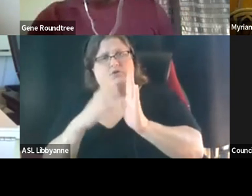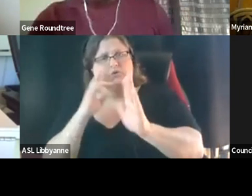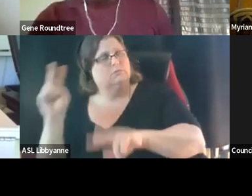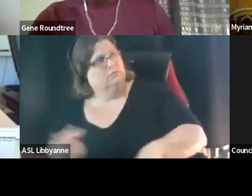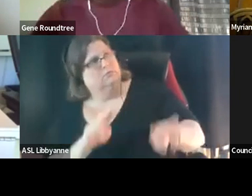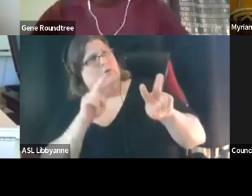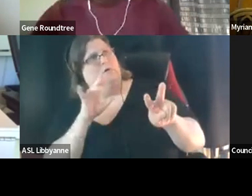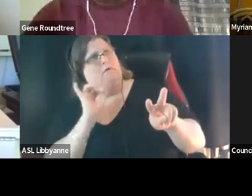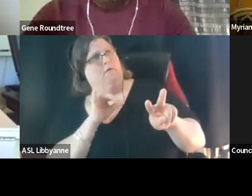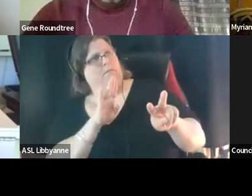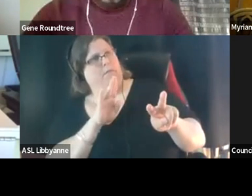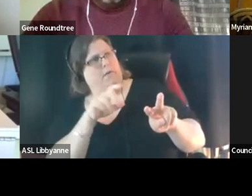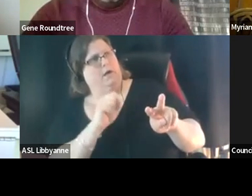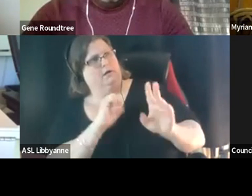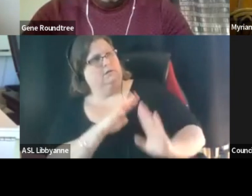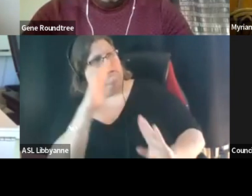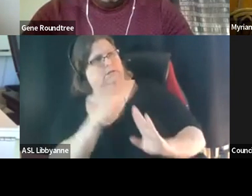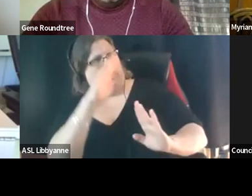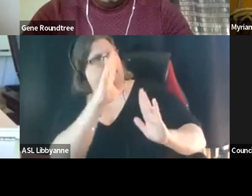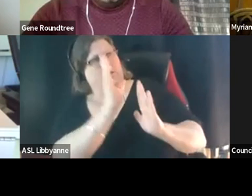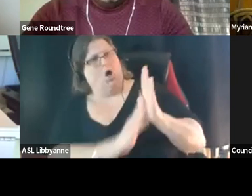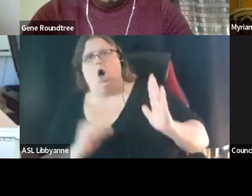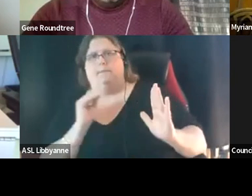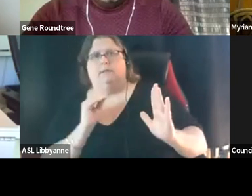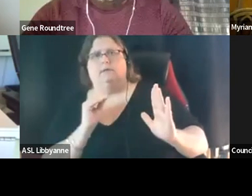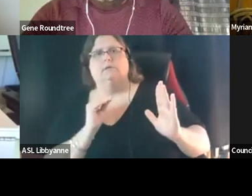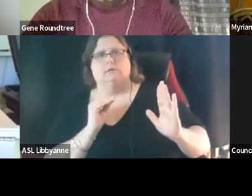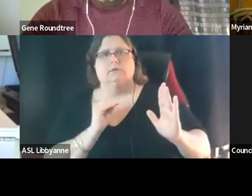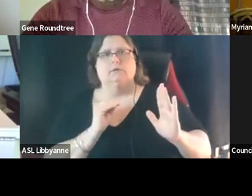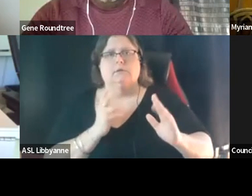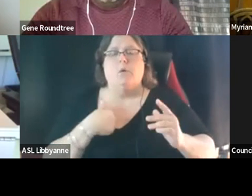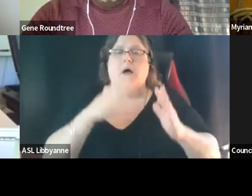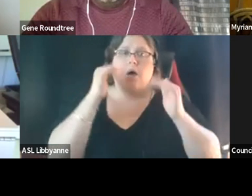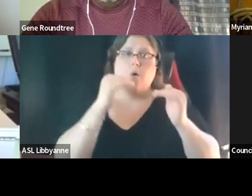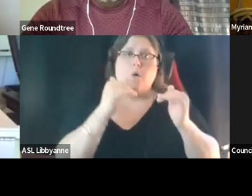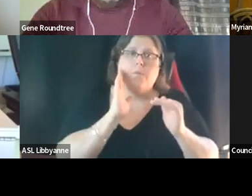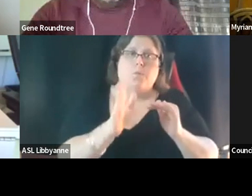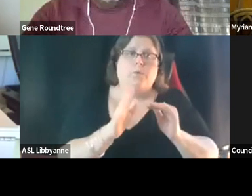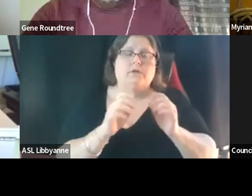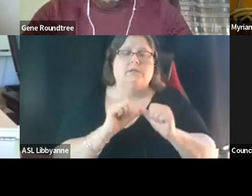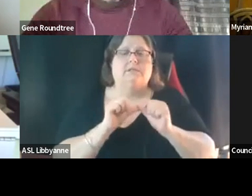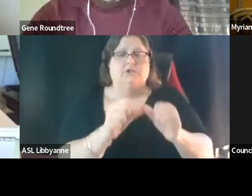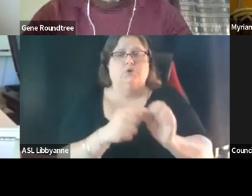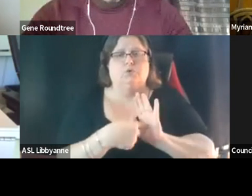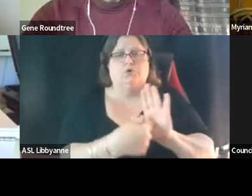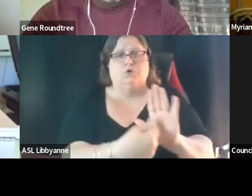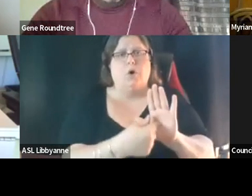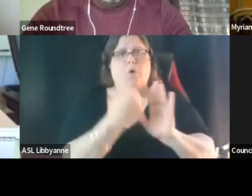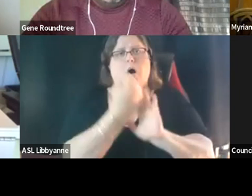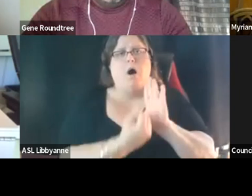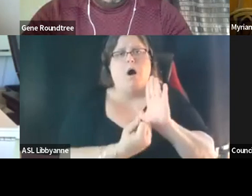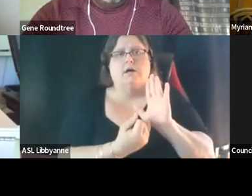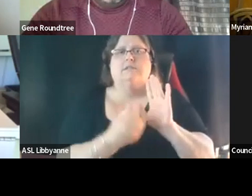to emulate. And lastly, my hope is that they will support the vital role that arts teachers,